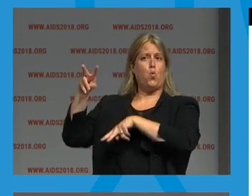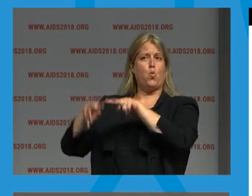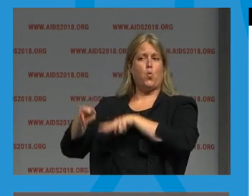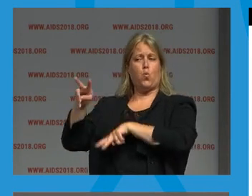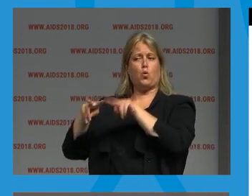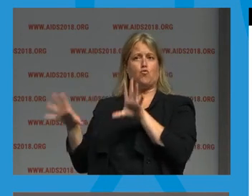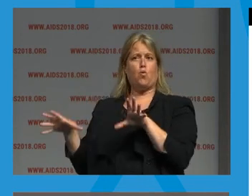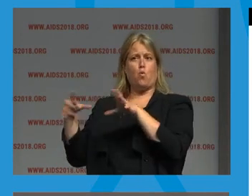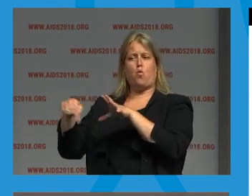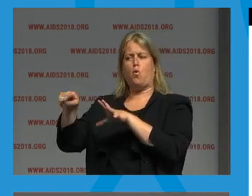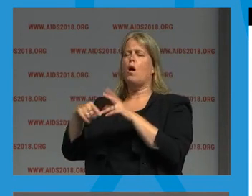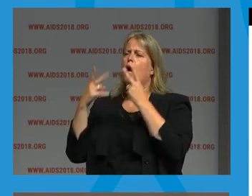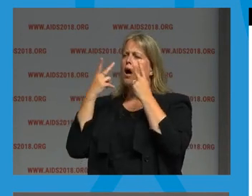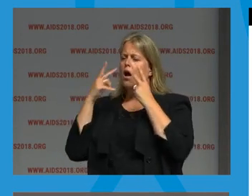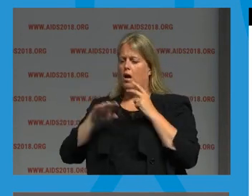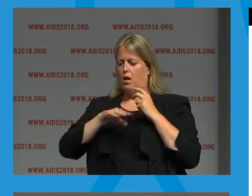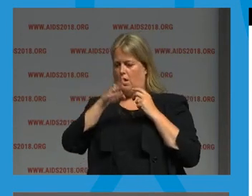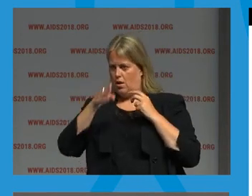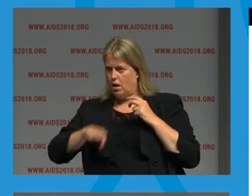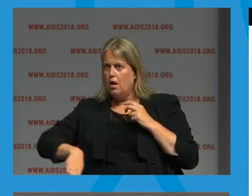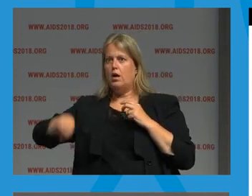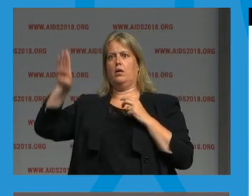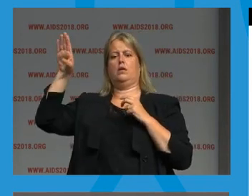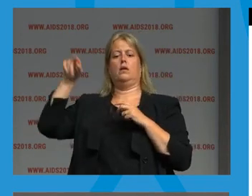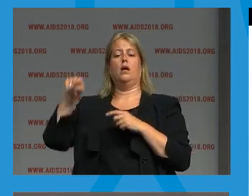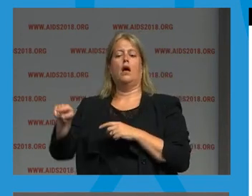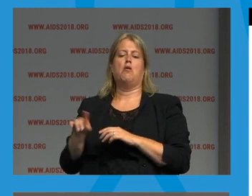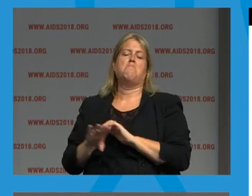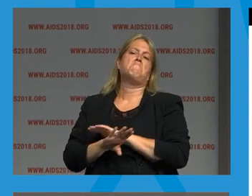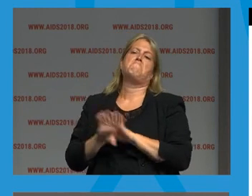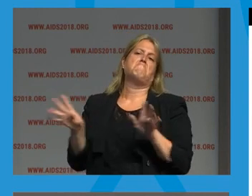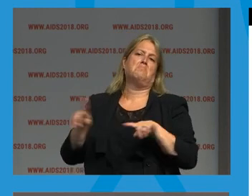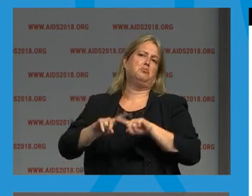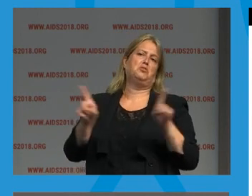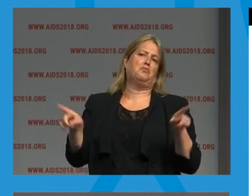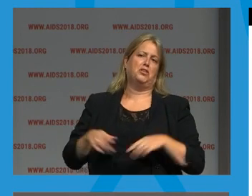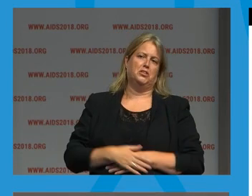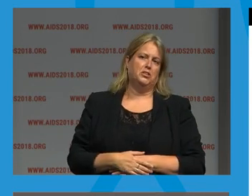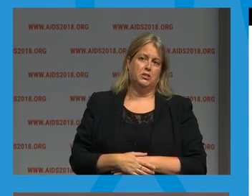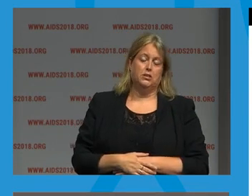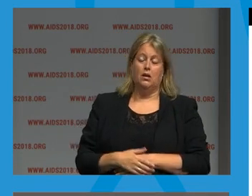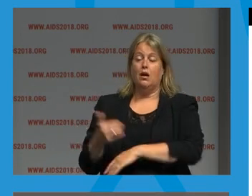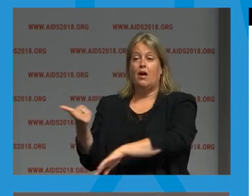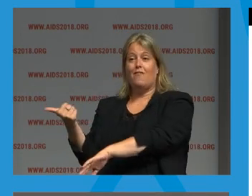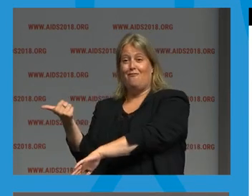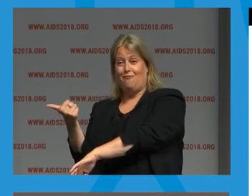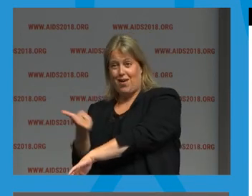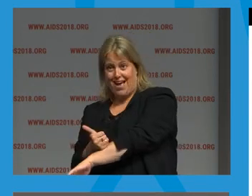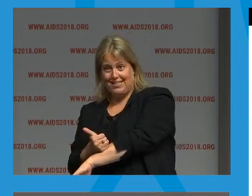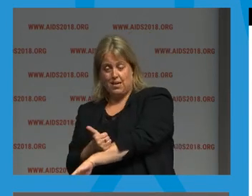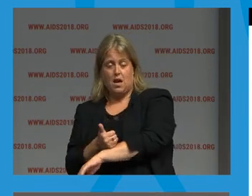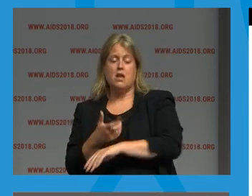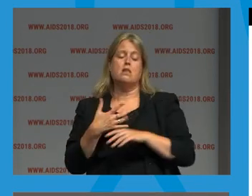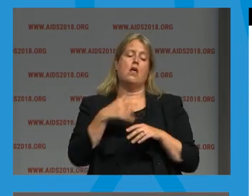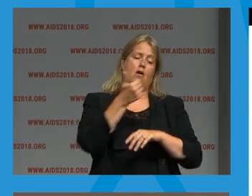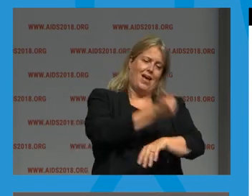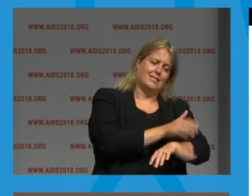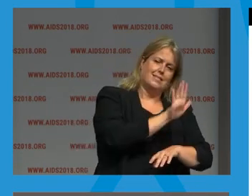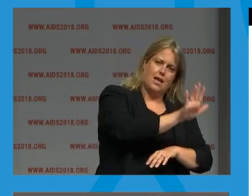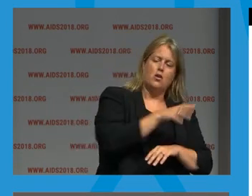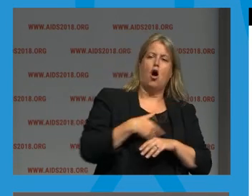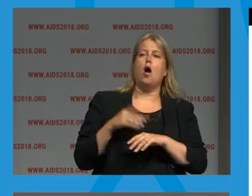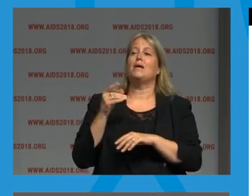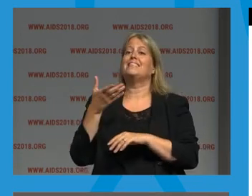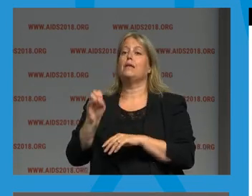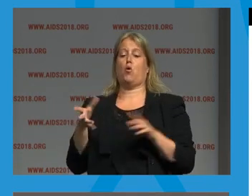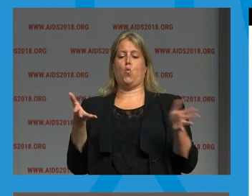looked at the time to rebound, there was absolutely no difference between the vaccine and the placebo-controlled group. I want to